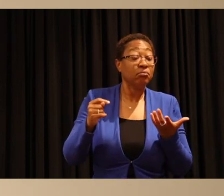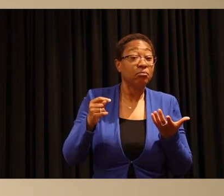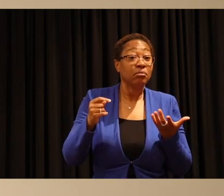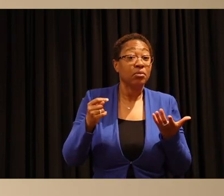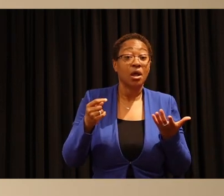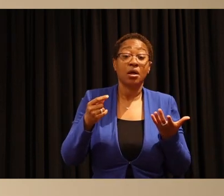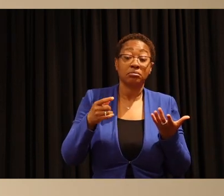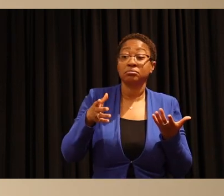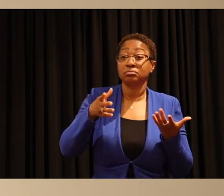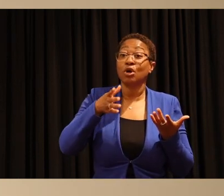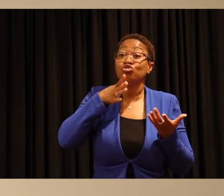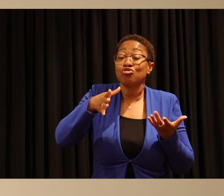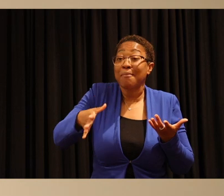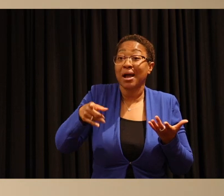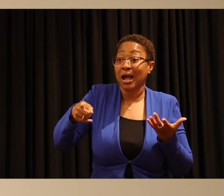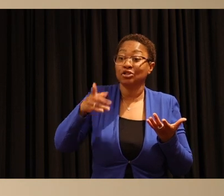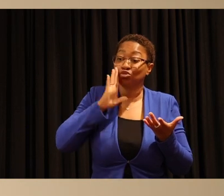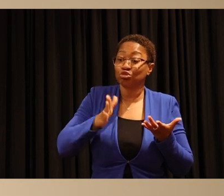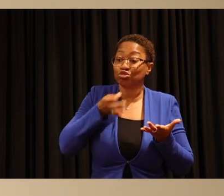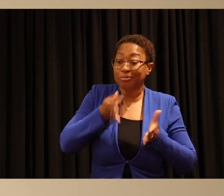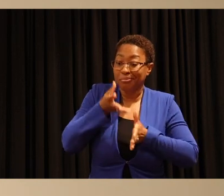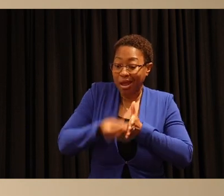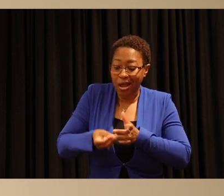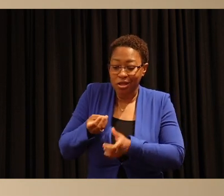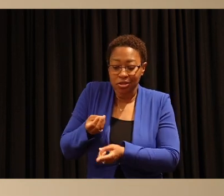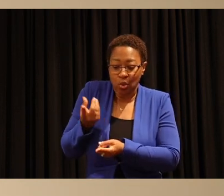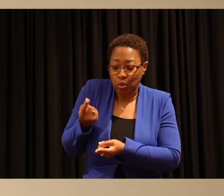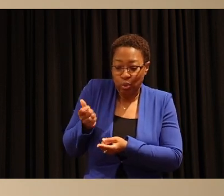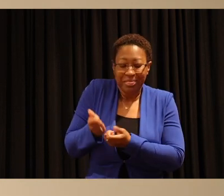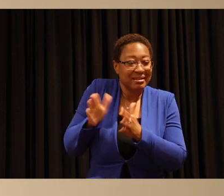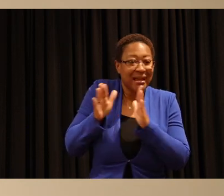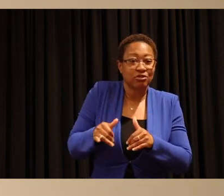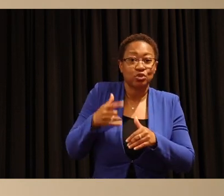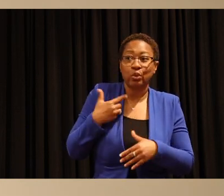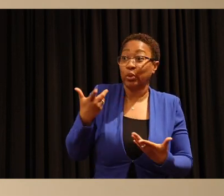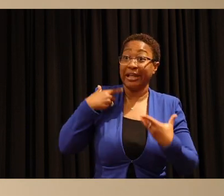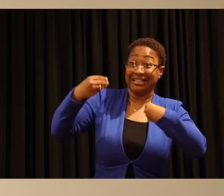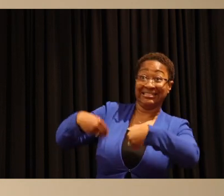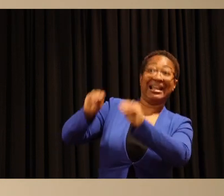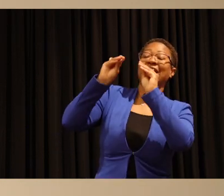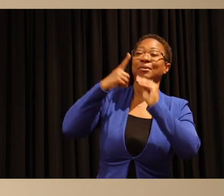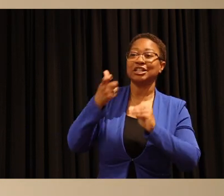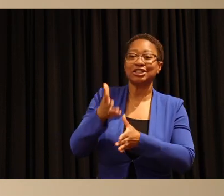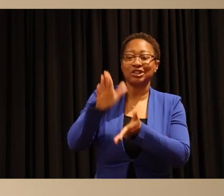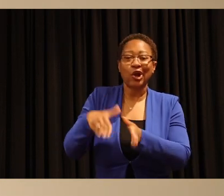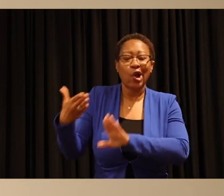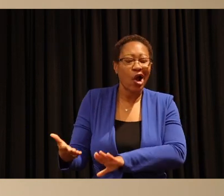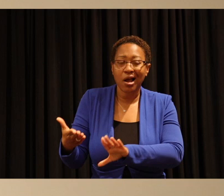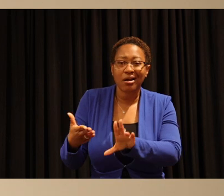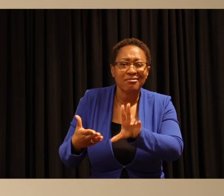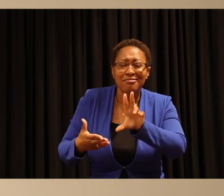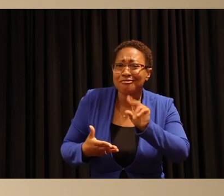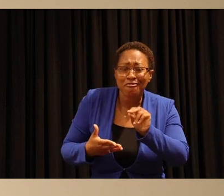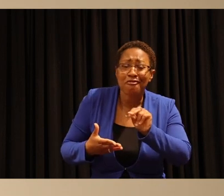right? Big Mama's time to go. It doesn't necessarily just mean throw that house on the market and sell it. You need